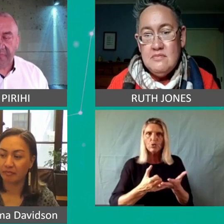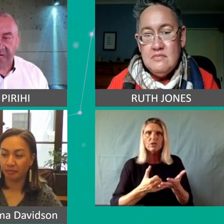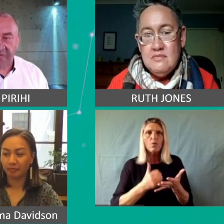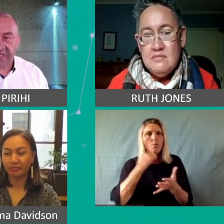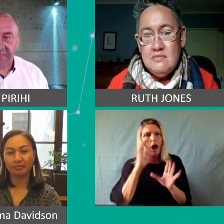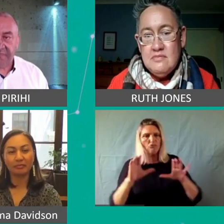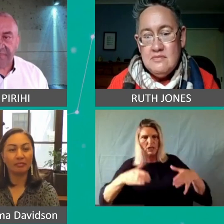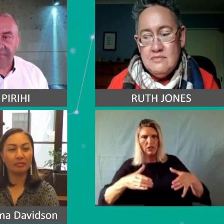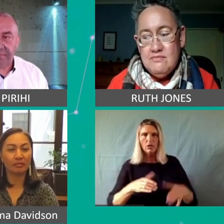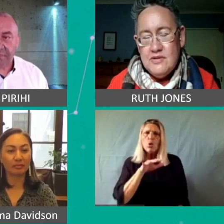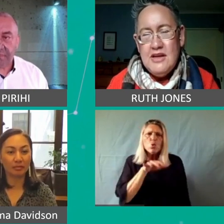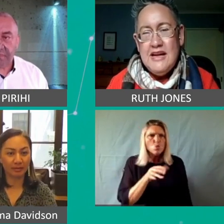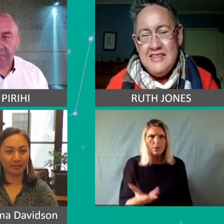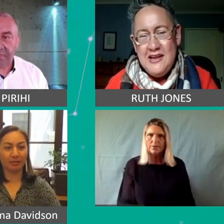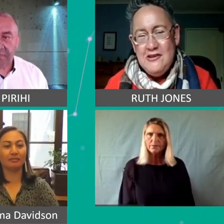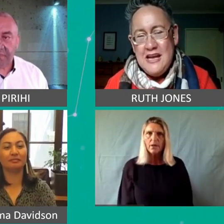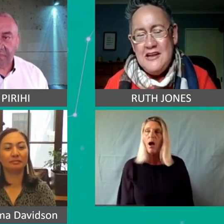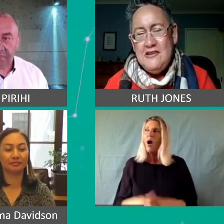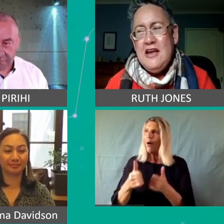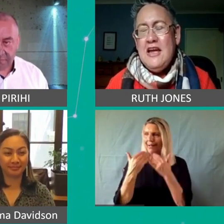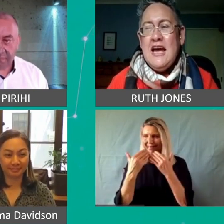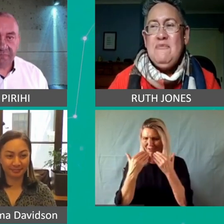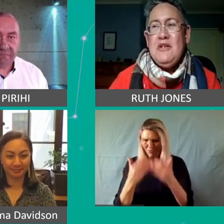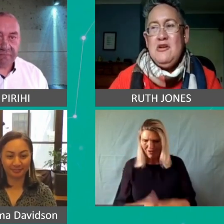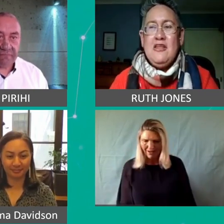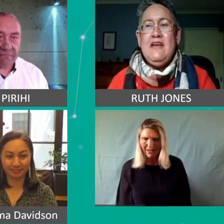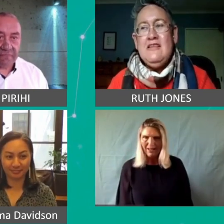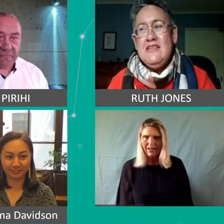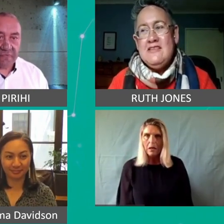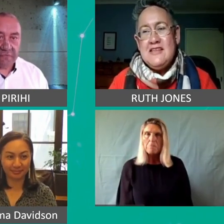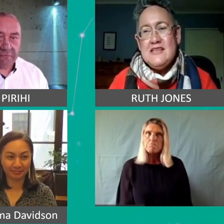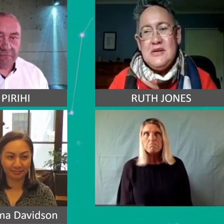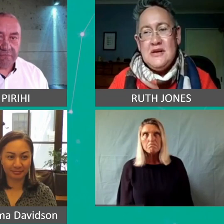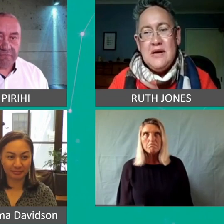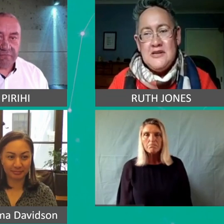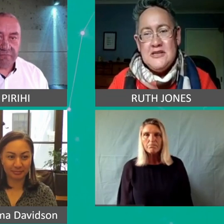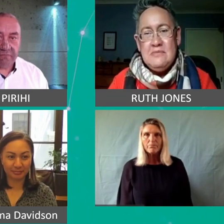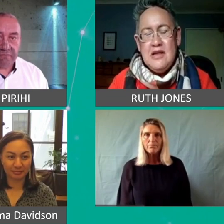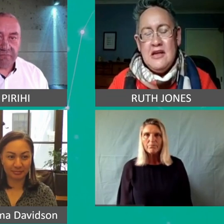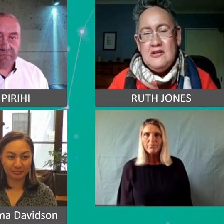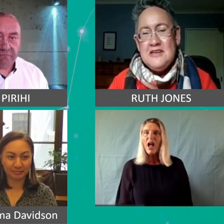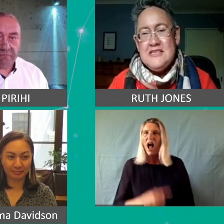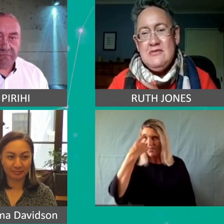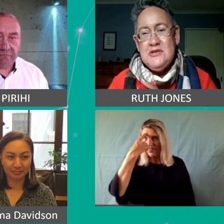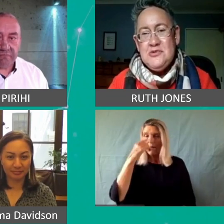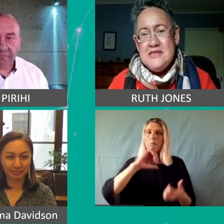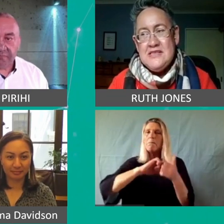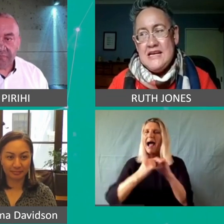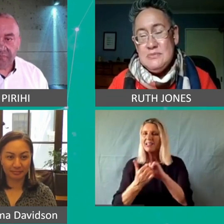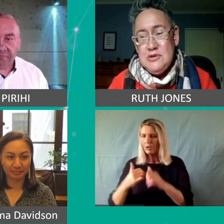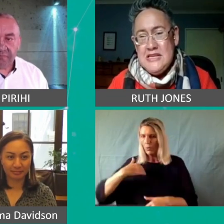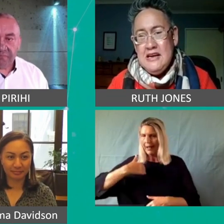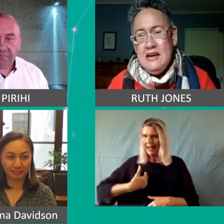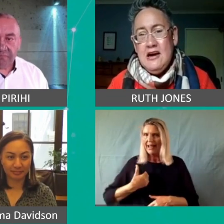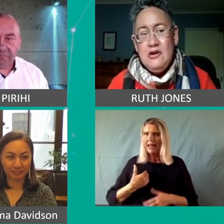Whaikaha Māori? Okay, thank you. Look, I think that this can be done in partnership because I see resources